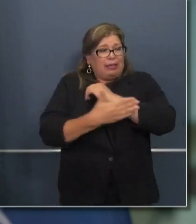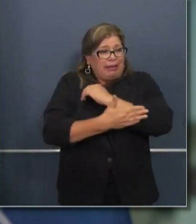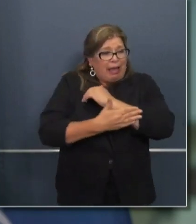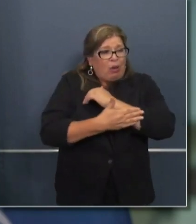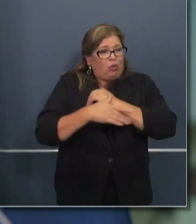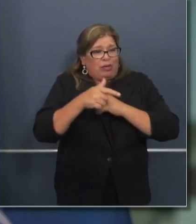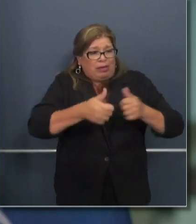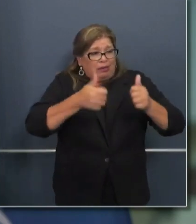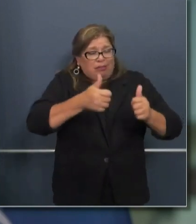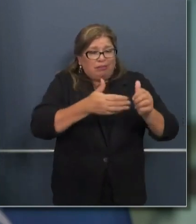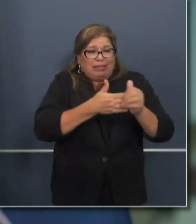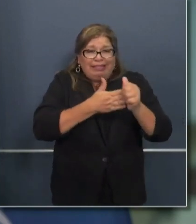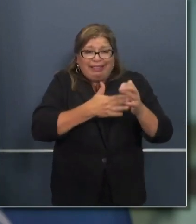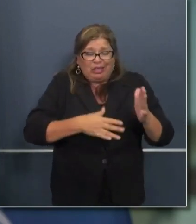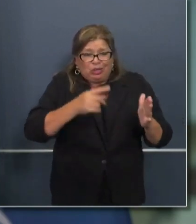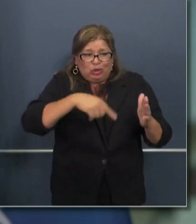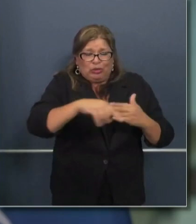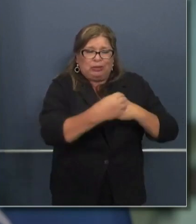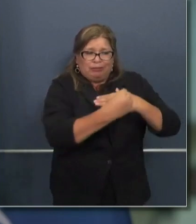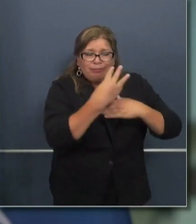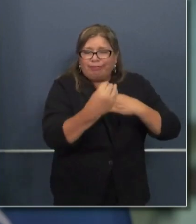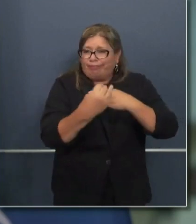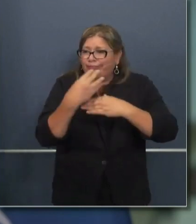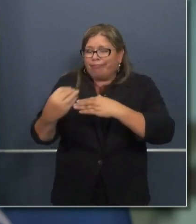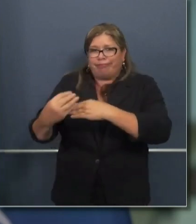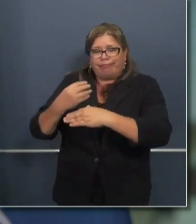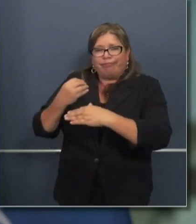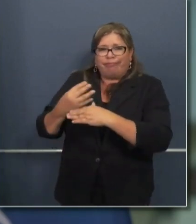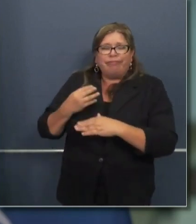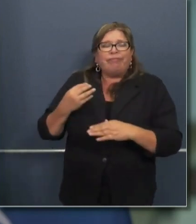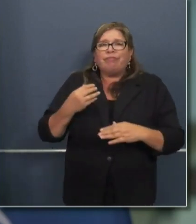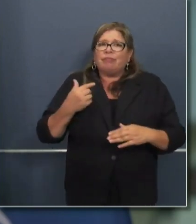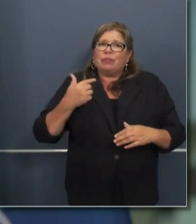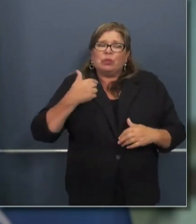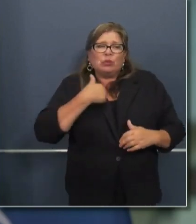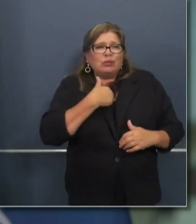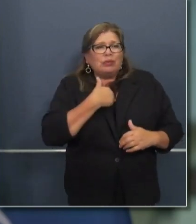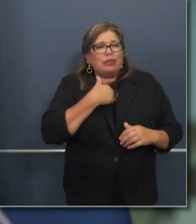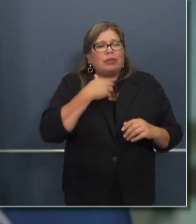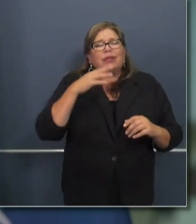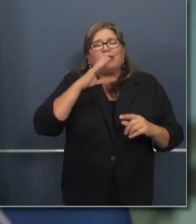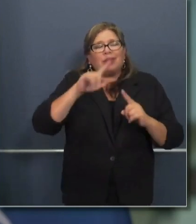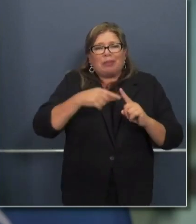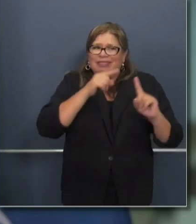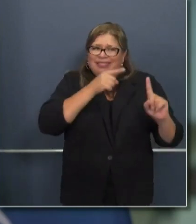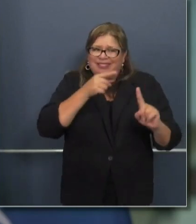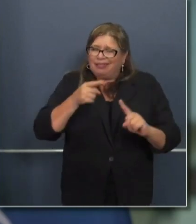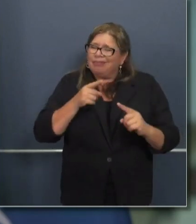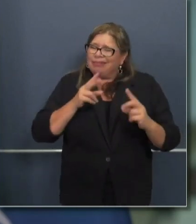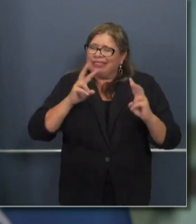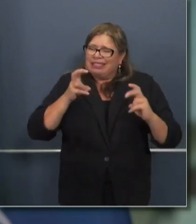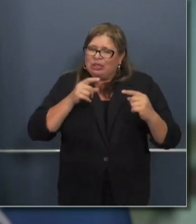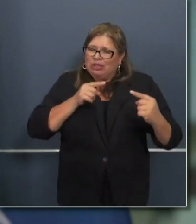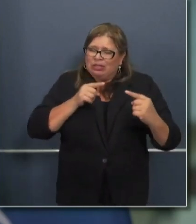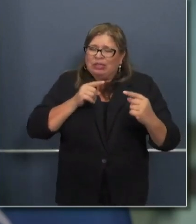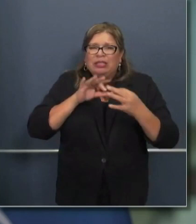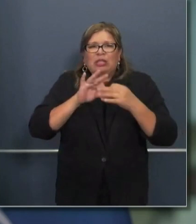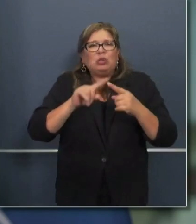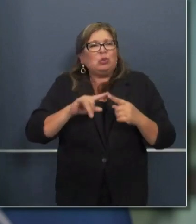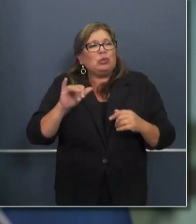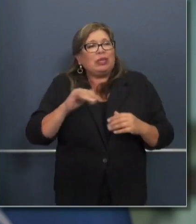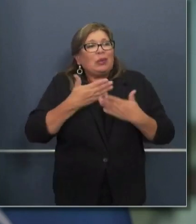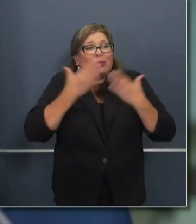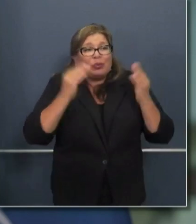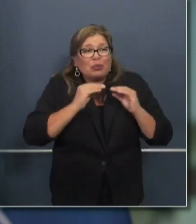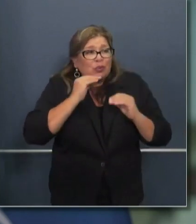counsel, their input in this process. The work we did on issues that remain stubborn issues in the state on homelessness and